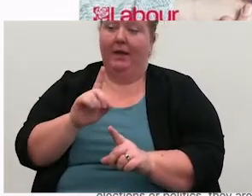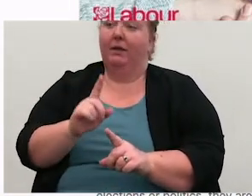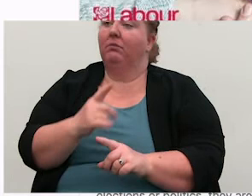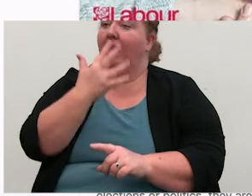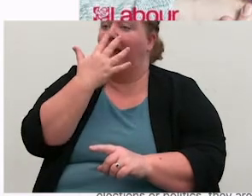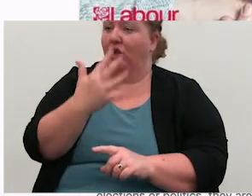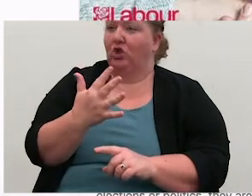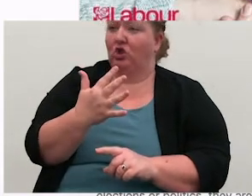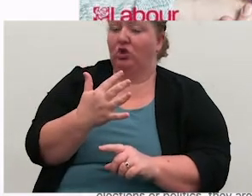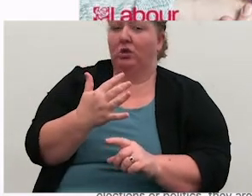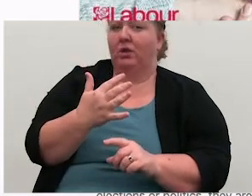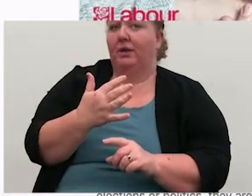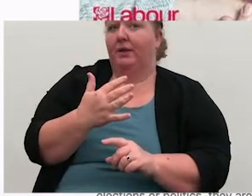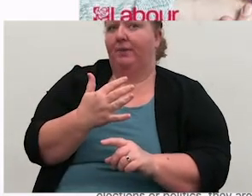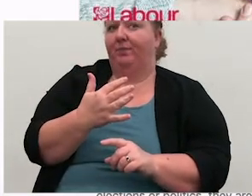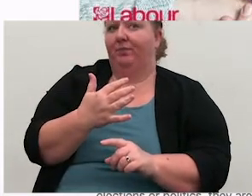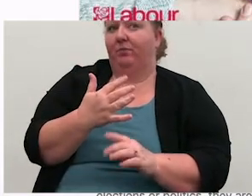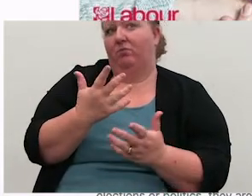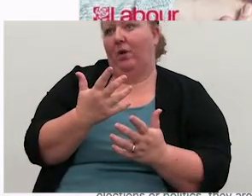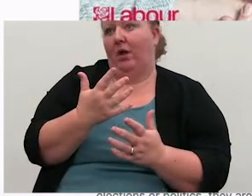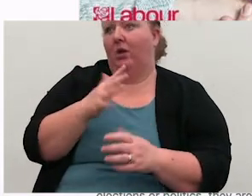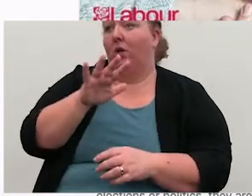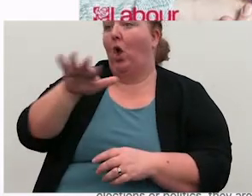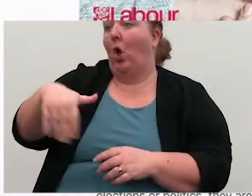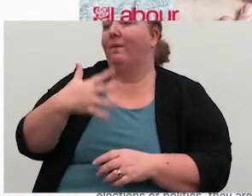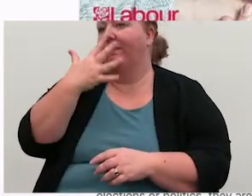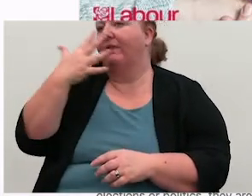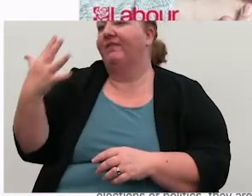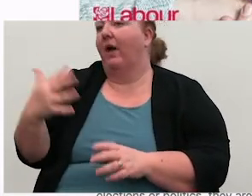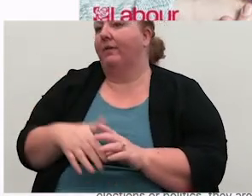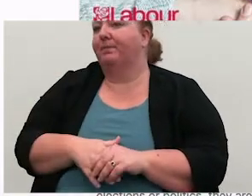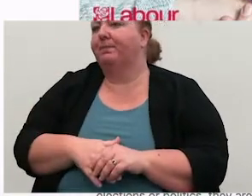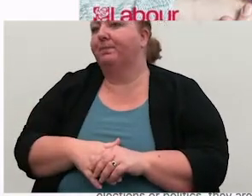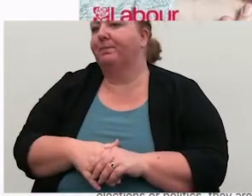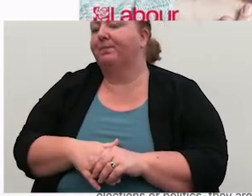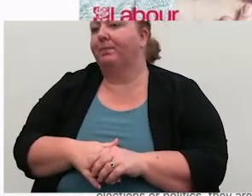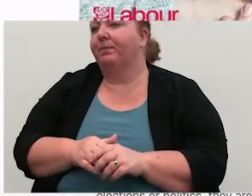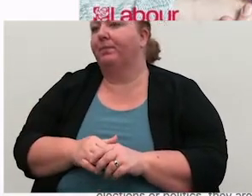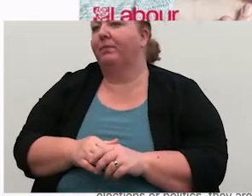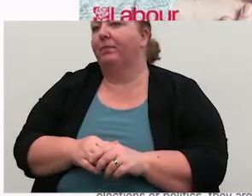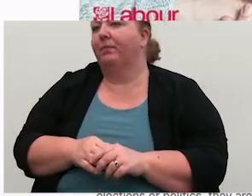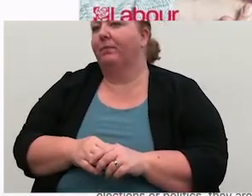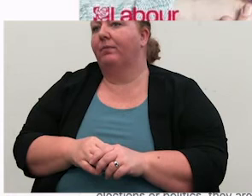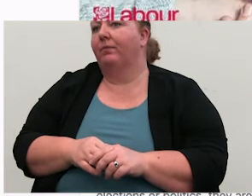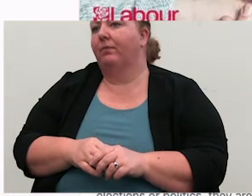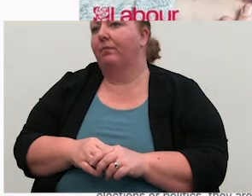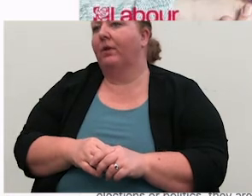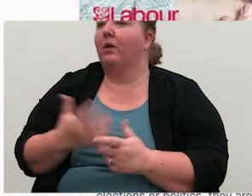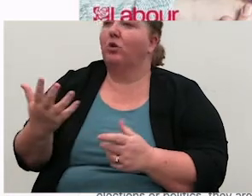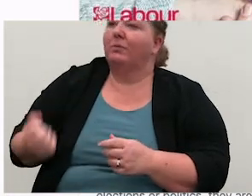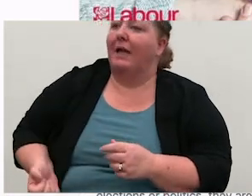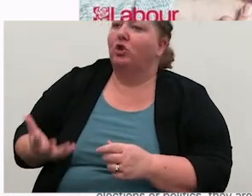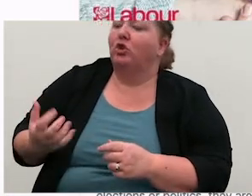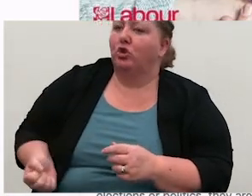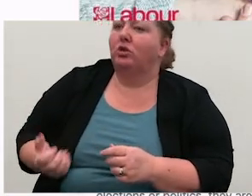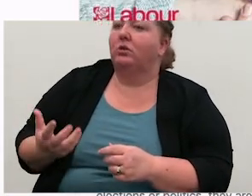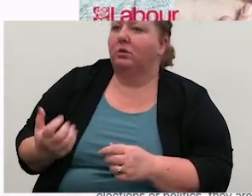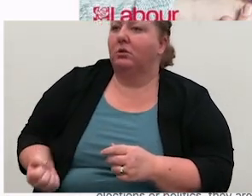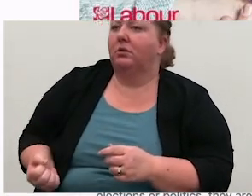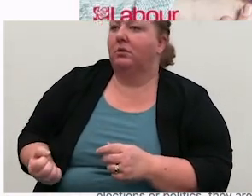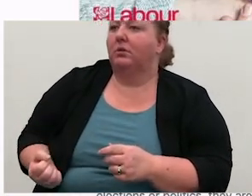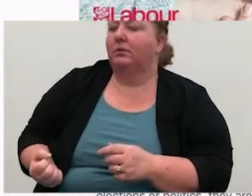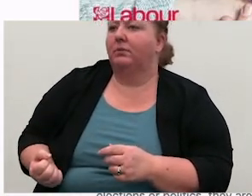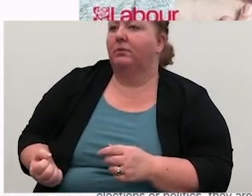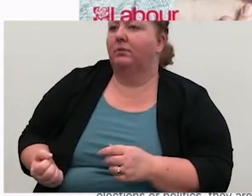aged between, over 55, basically. Women of the age whose pensions have been